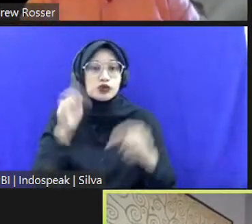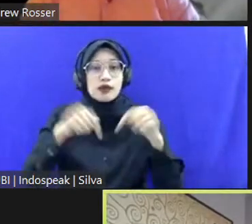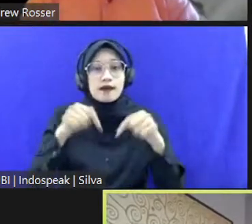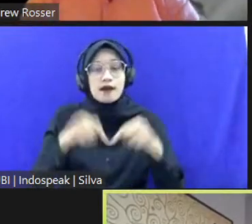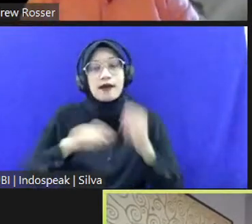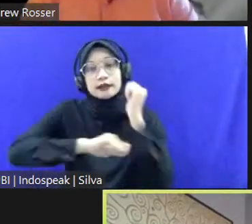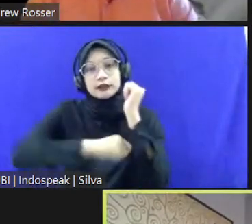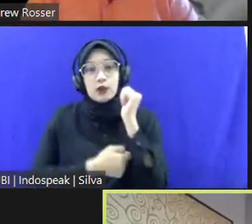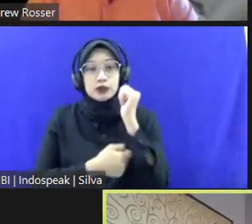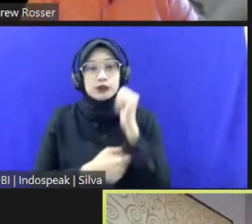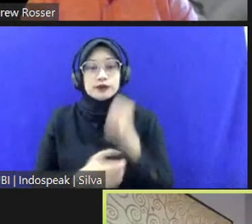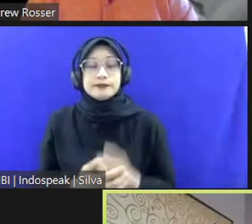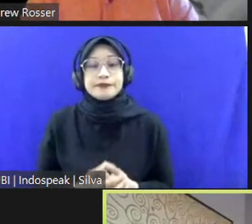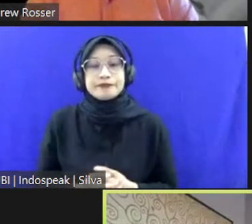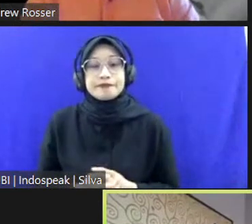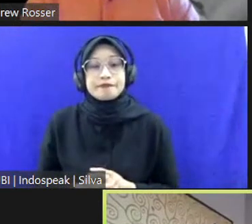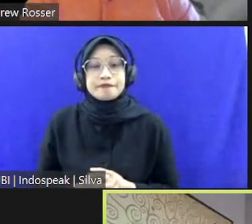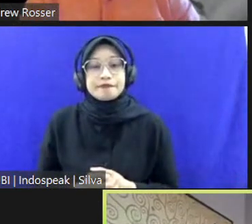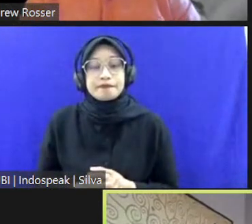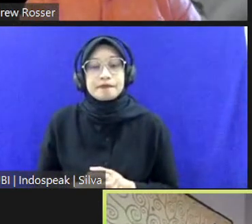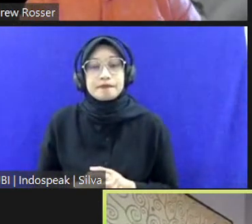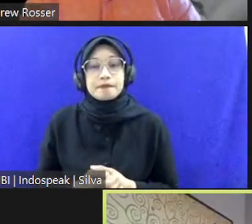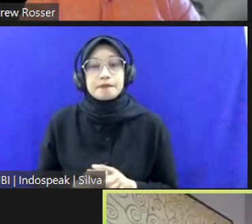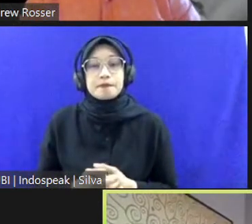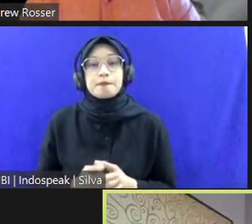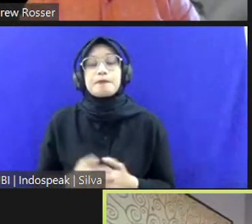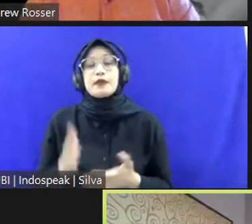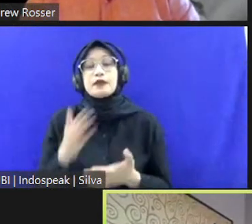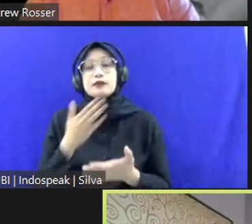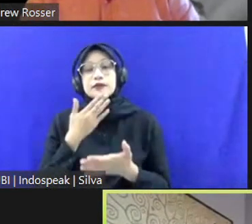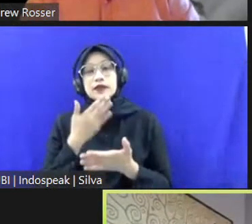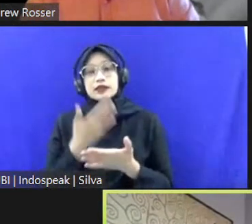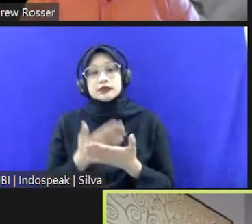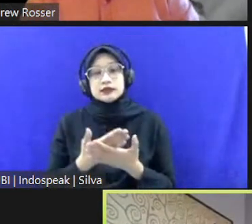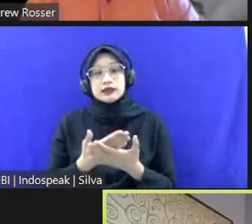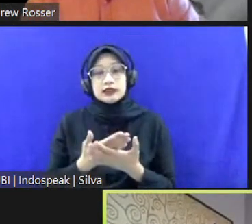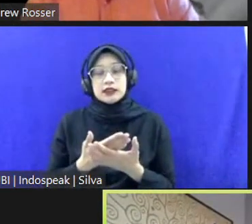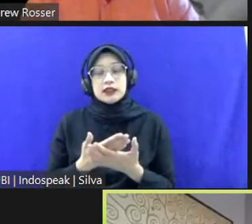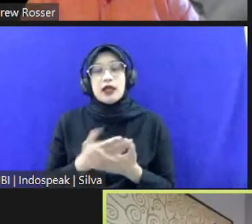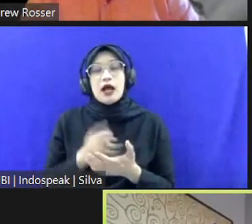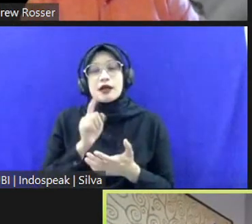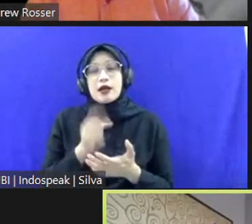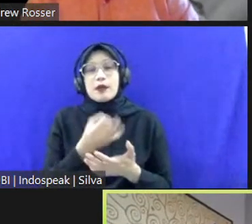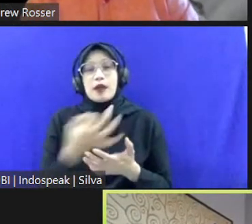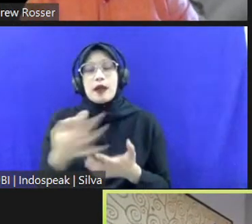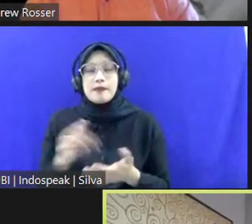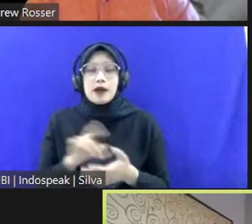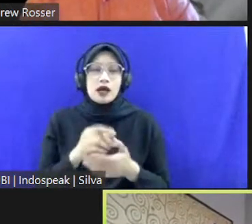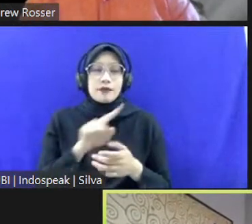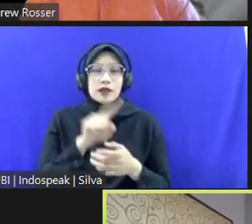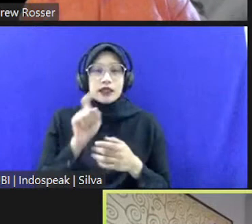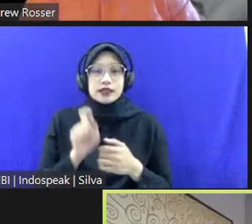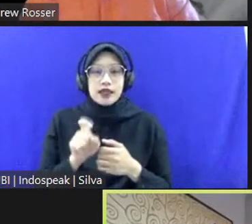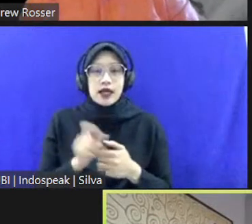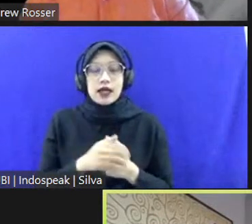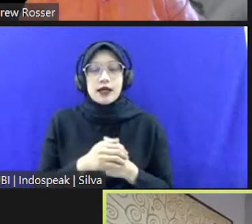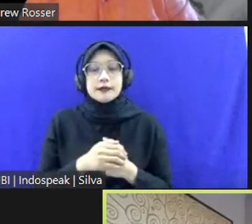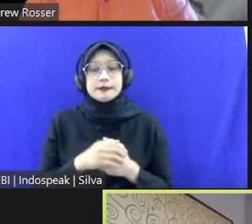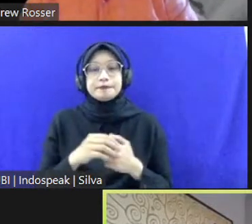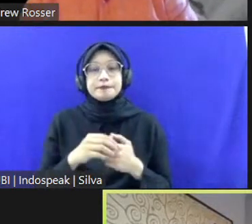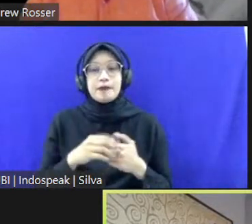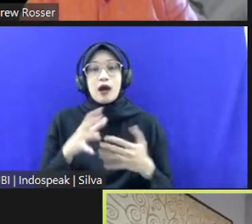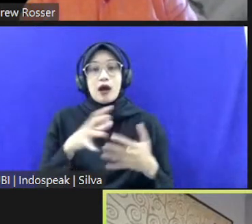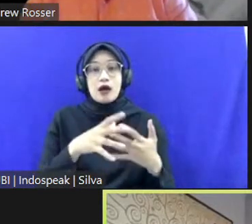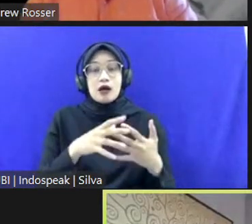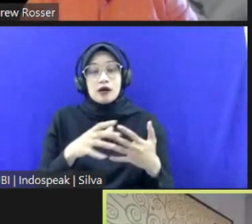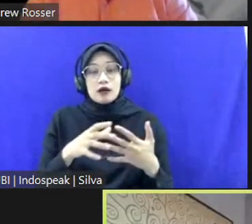Okay, thank you. There's a few questions. We won't get to all of them, but perhaps the presenters could answer those in the